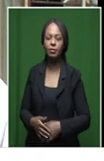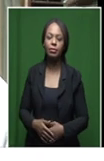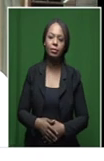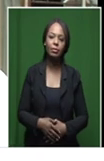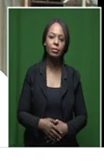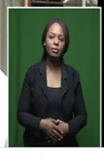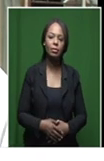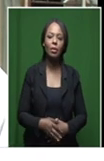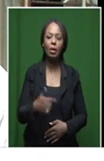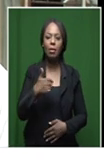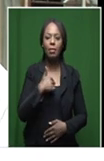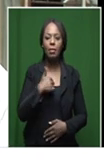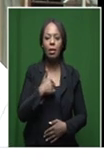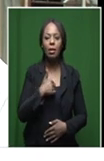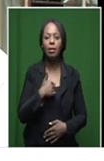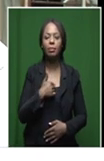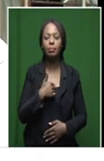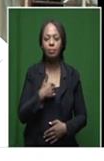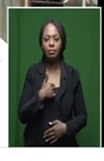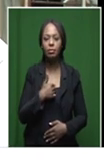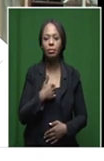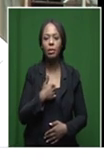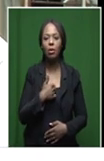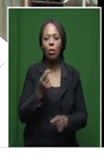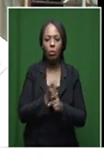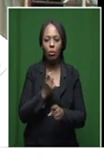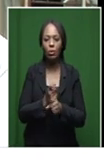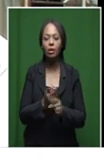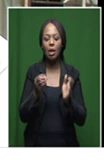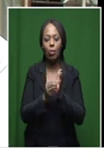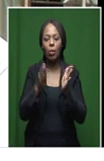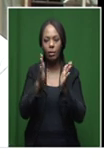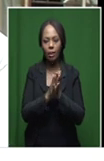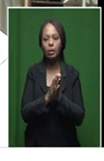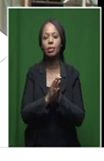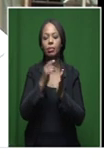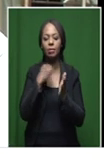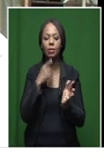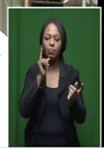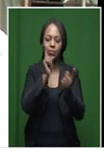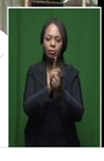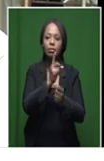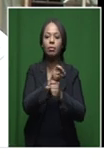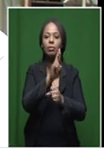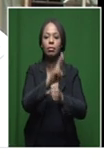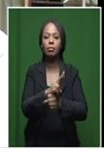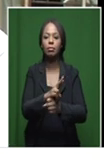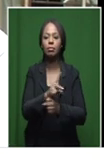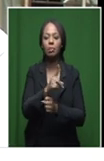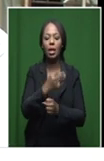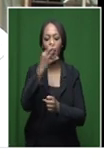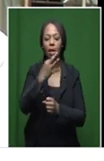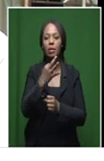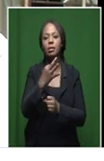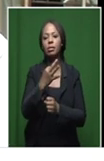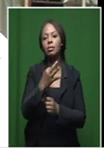my appointments on the set dates so that they must check me up.